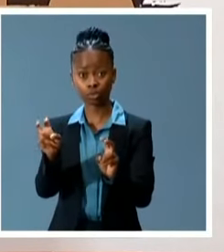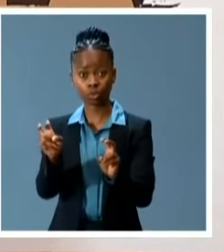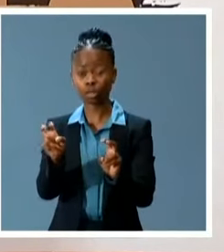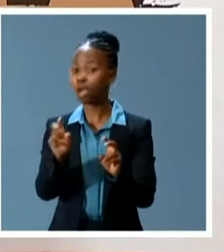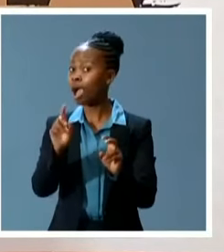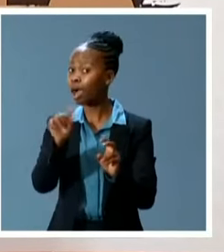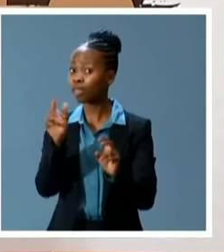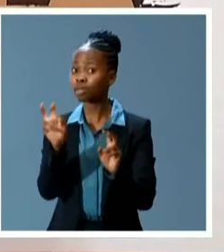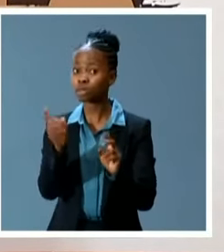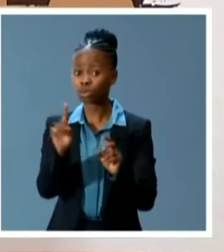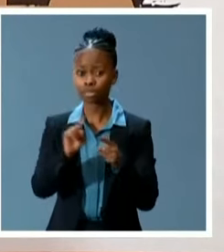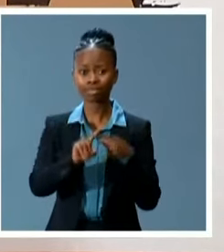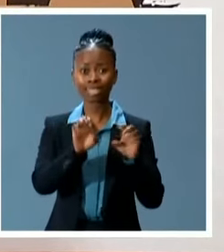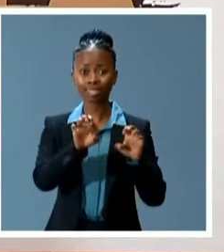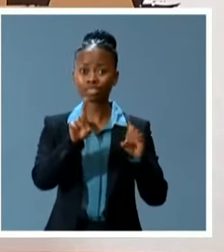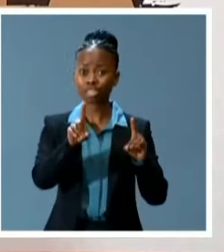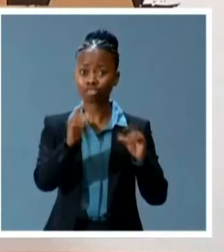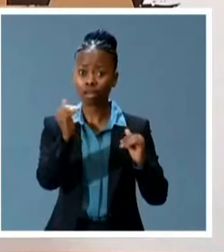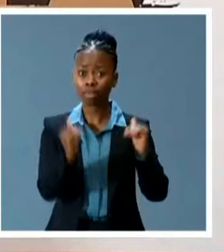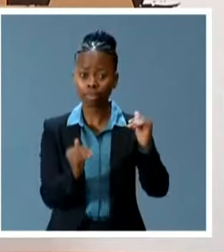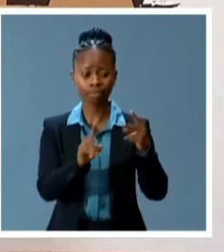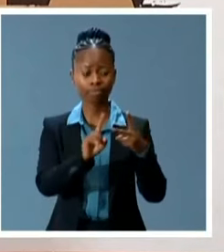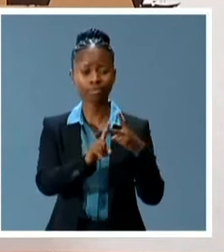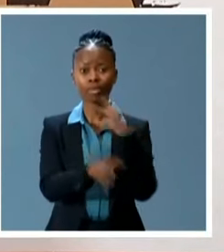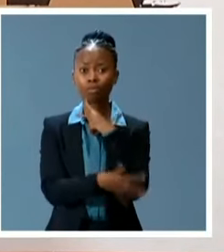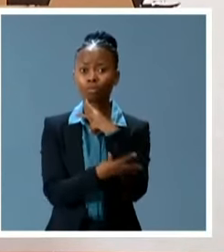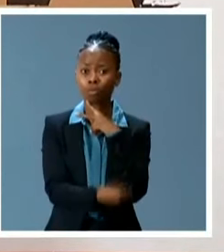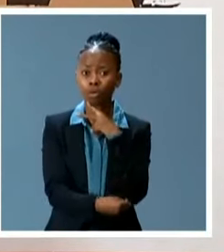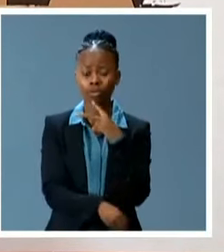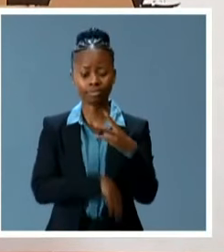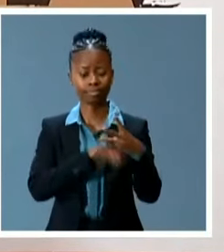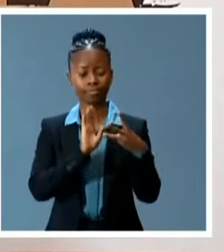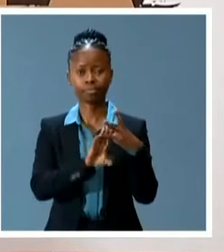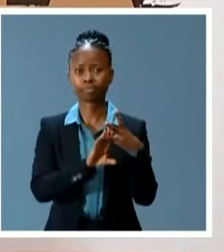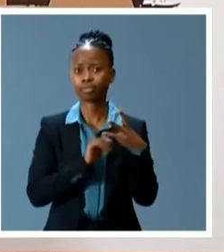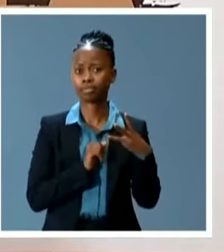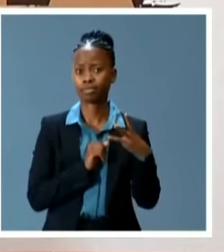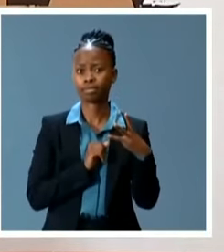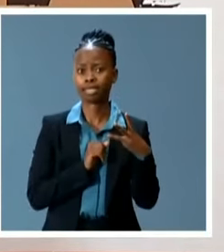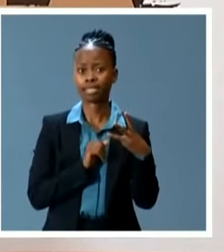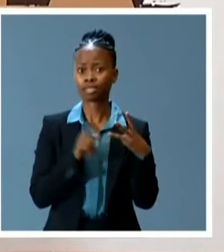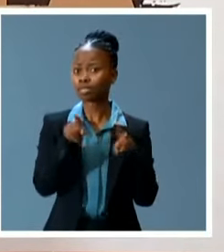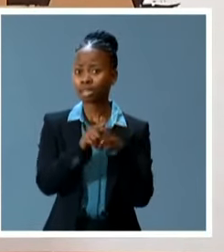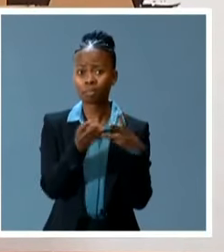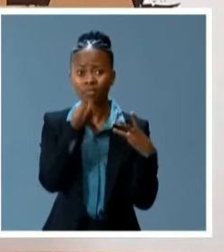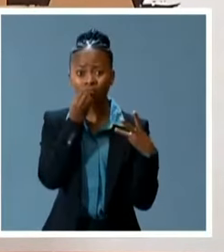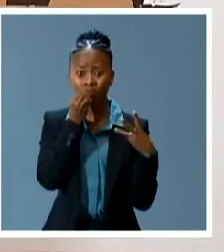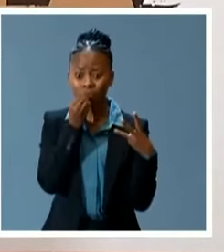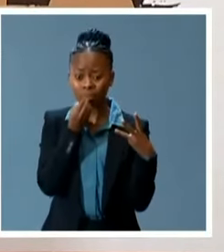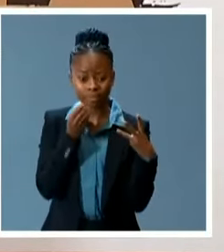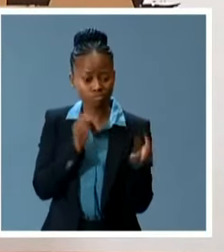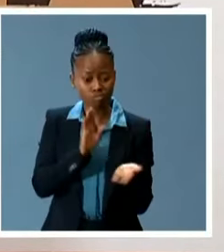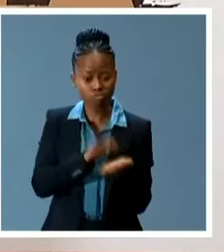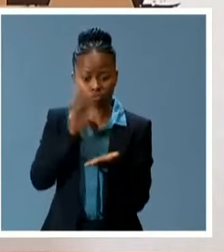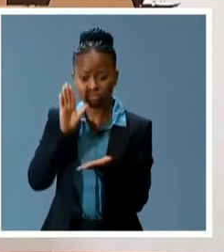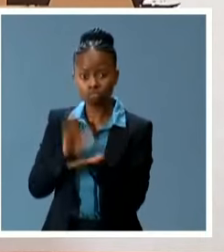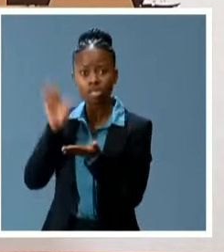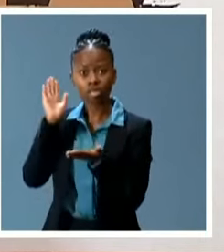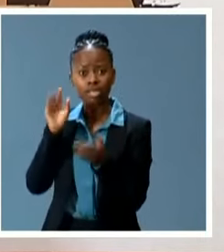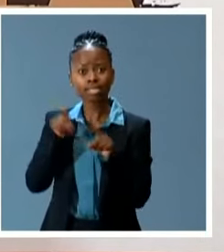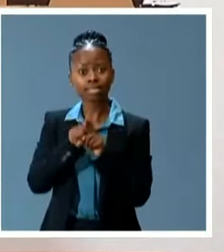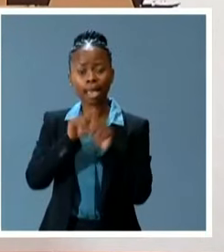education, eliminating poverty and underdevelopment, food security, climate change,